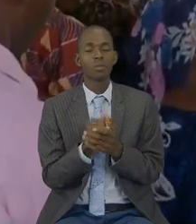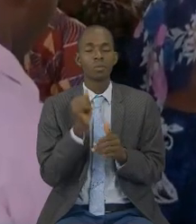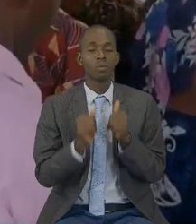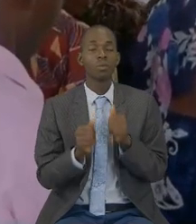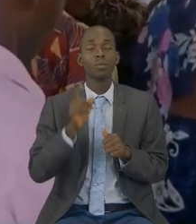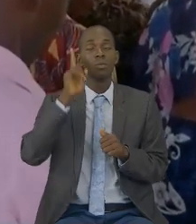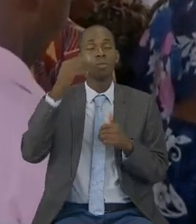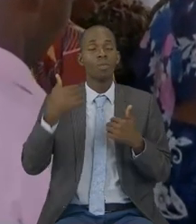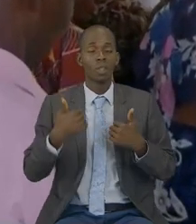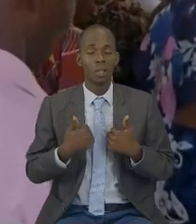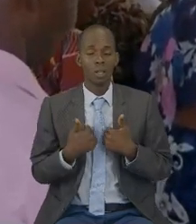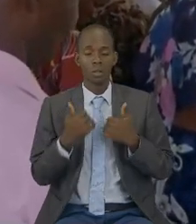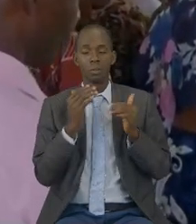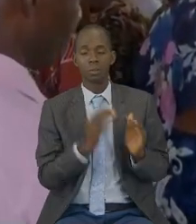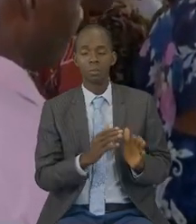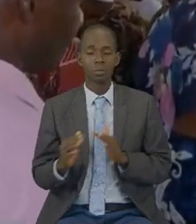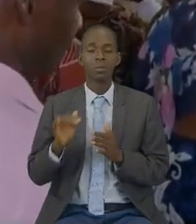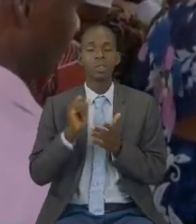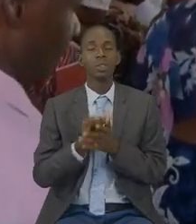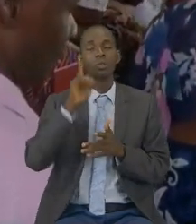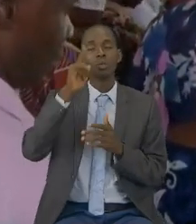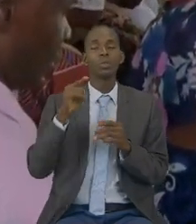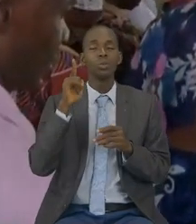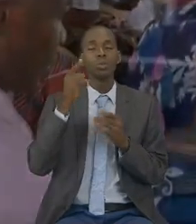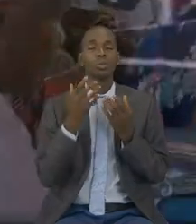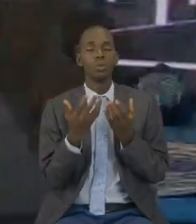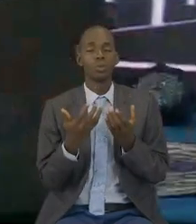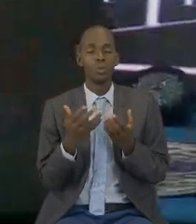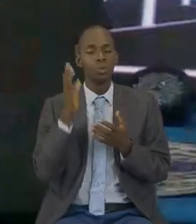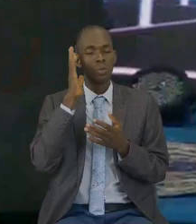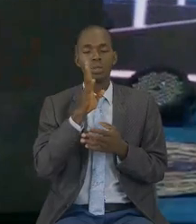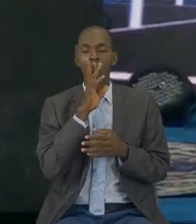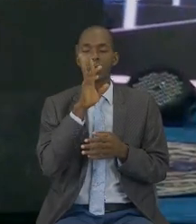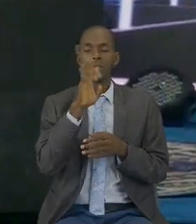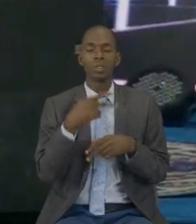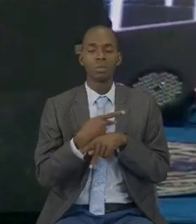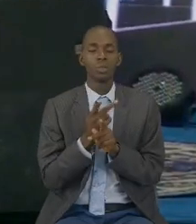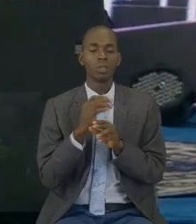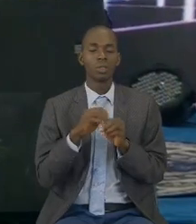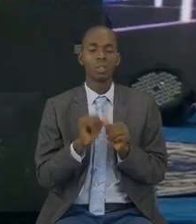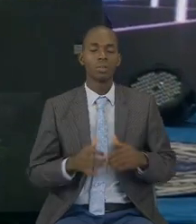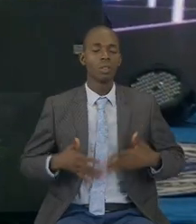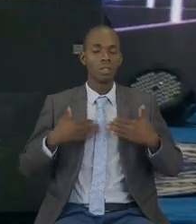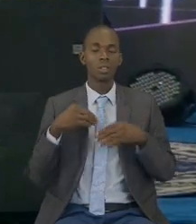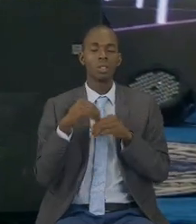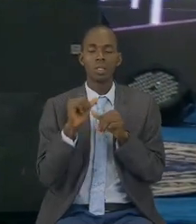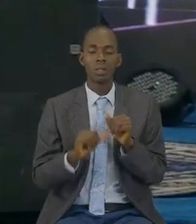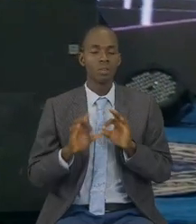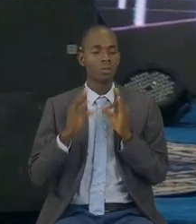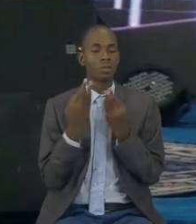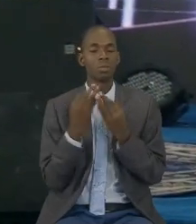have ordained, that which you desire, will be reproduced in every life, in every family, in